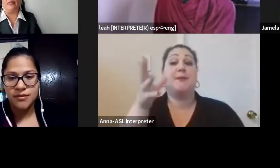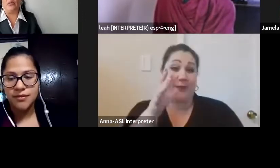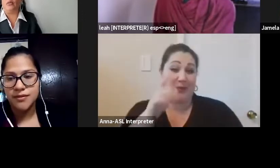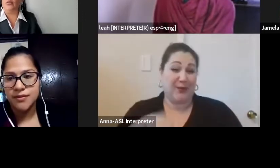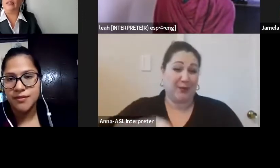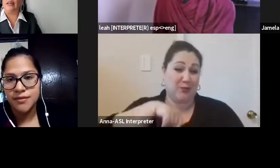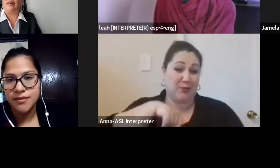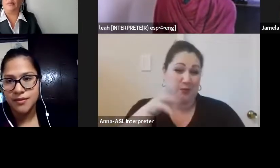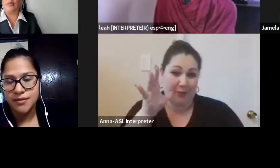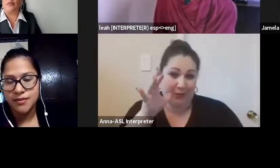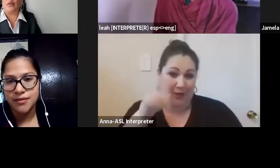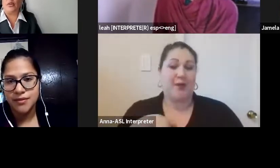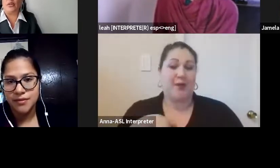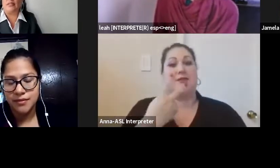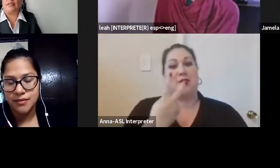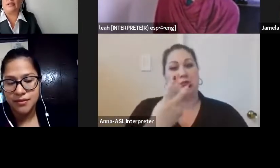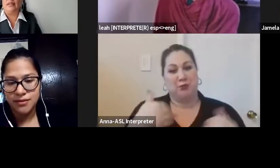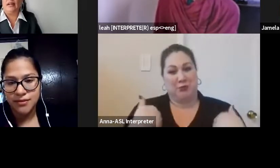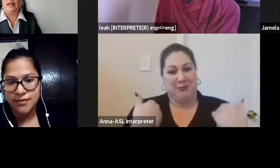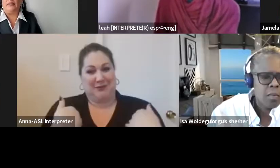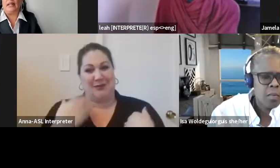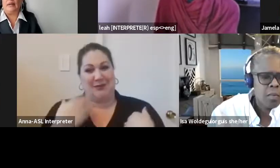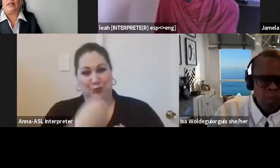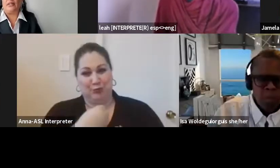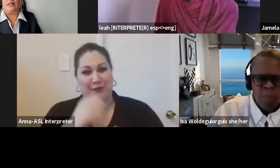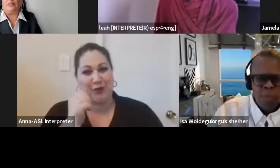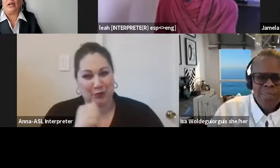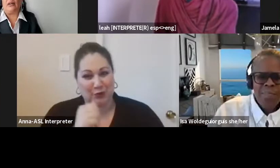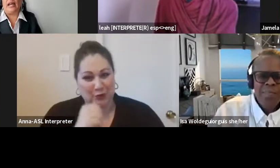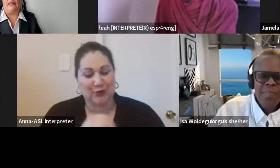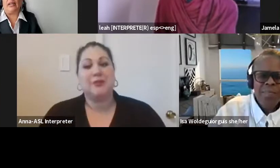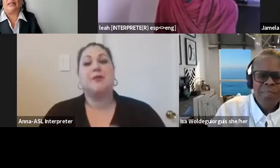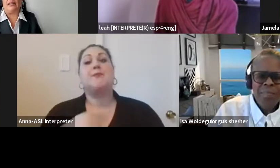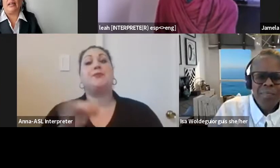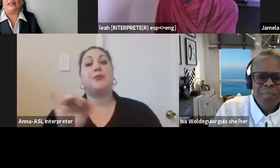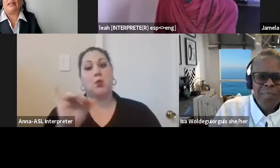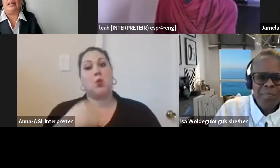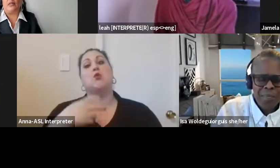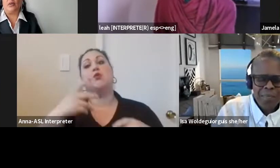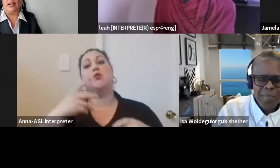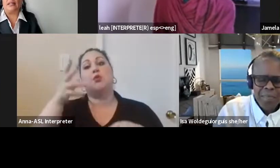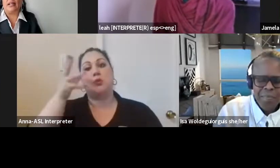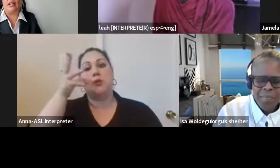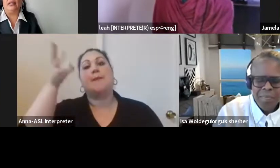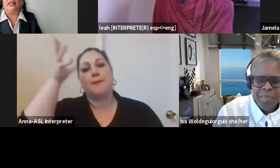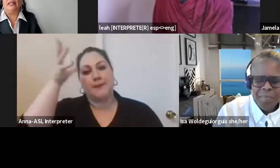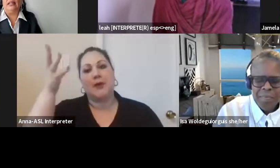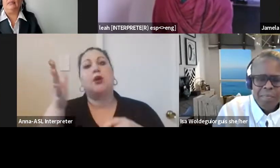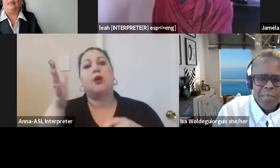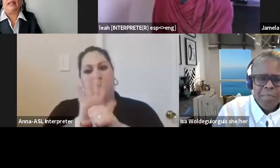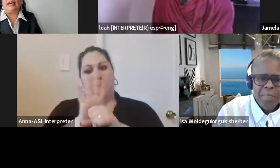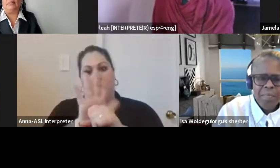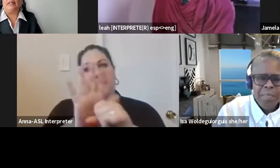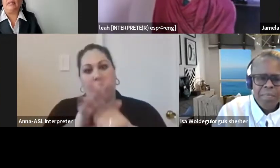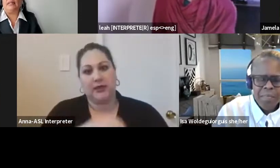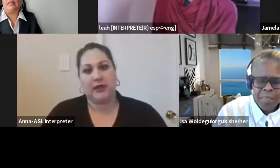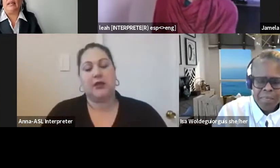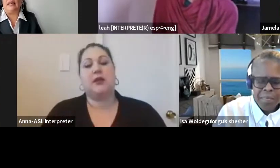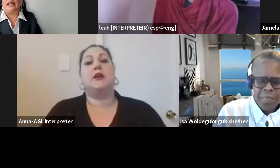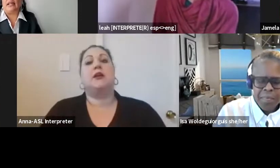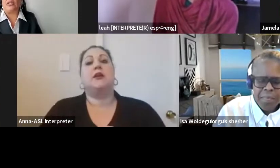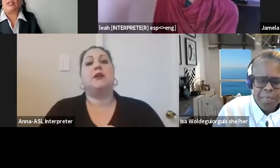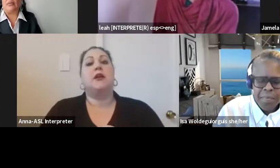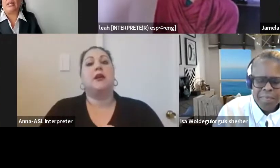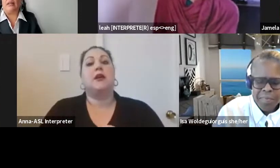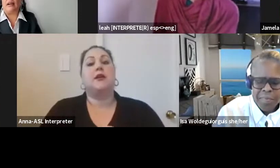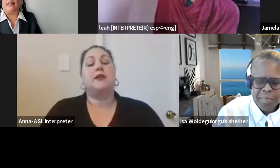of 2 young, beautiful girls. And I'm also a parent advocate at the Equa Law Center in Minneapolis and